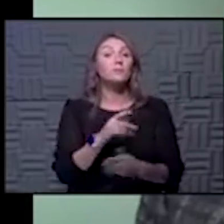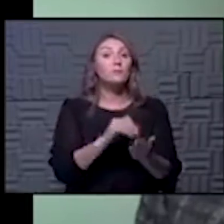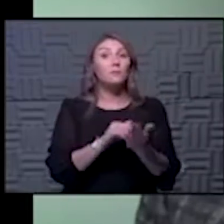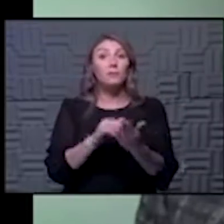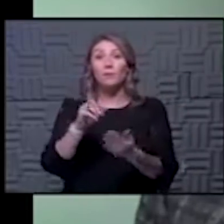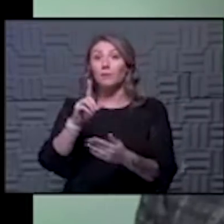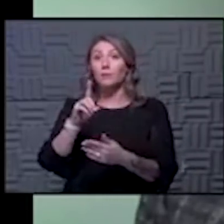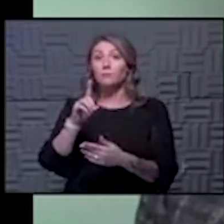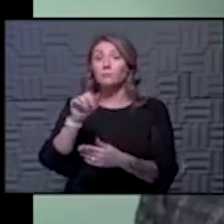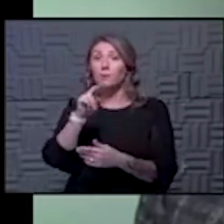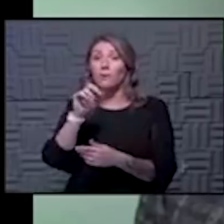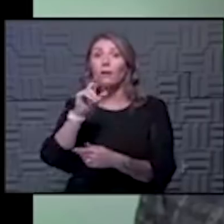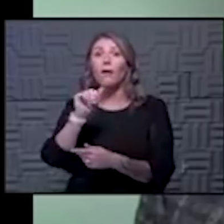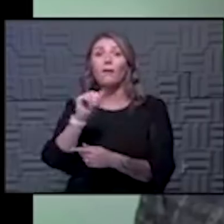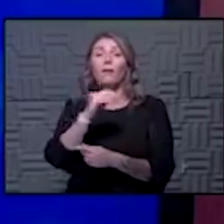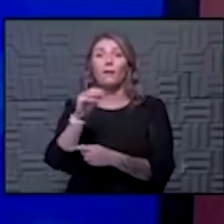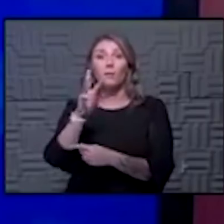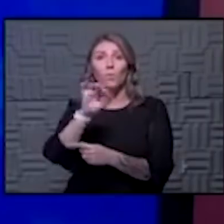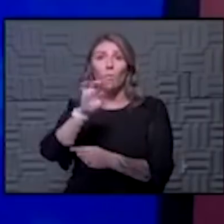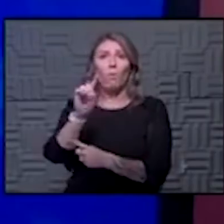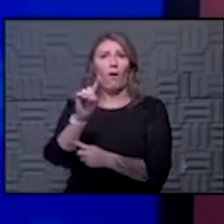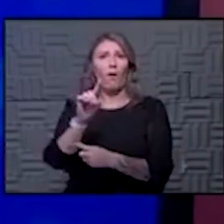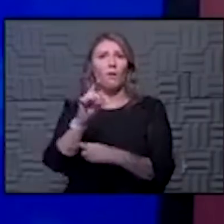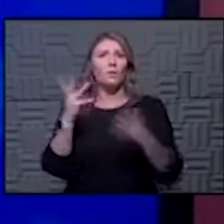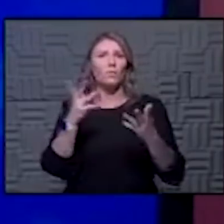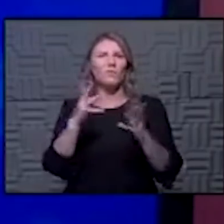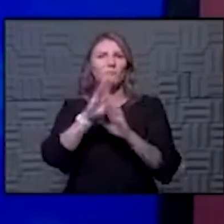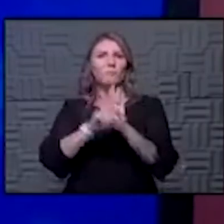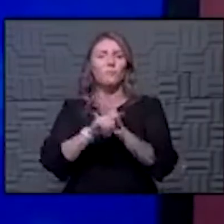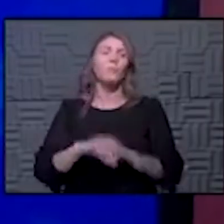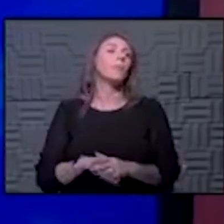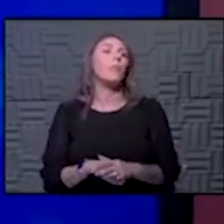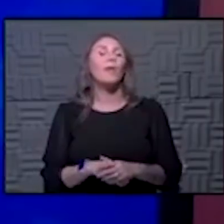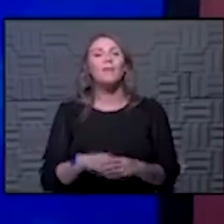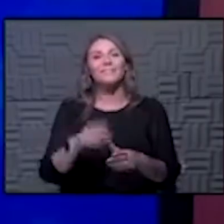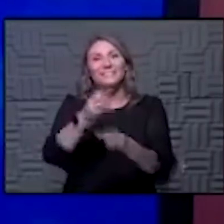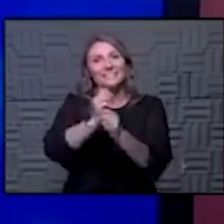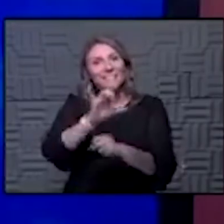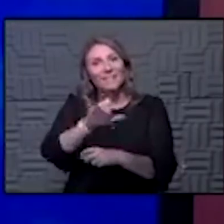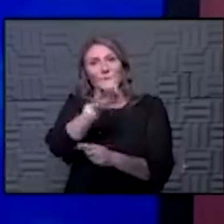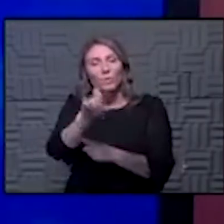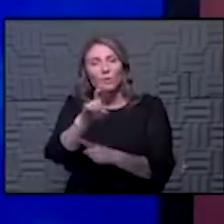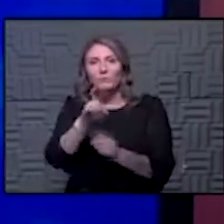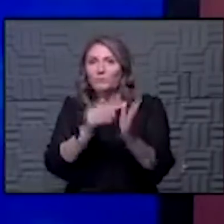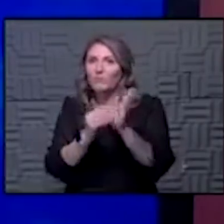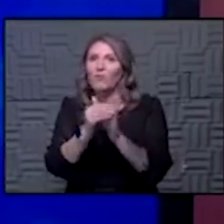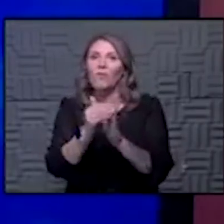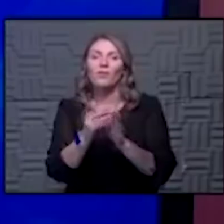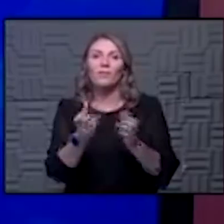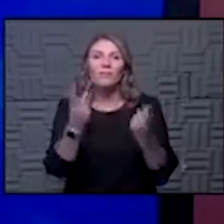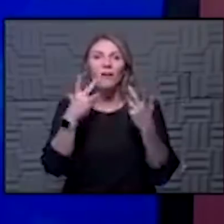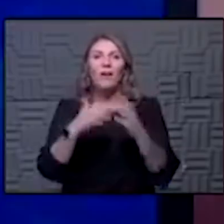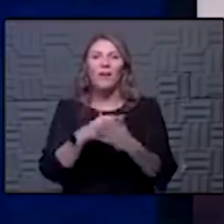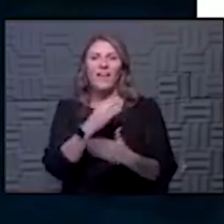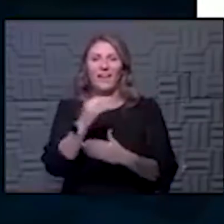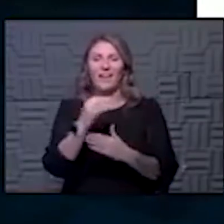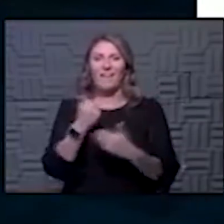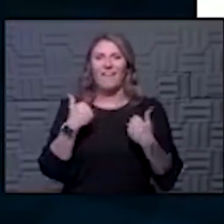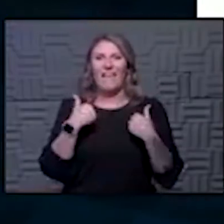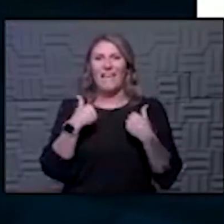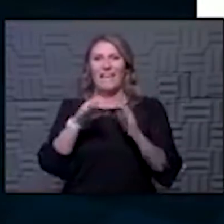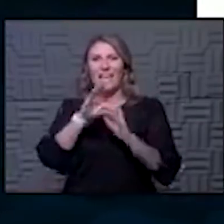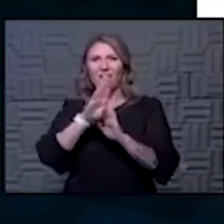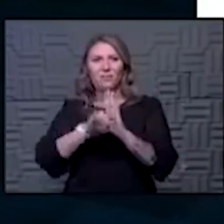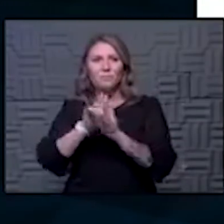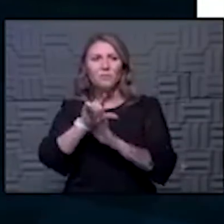and Wild, what's the story there? Yeah, well, so, I get this question a lot, and we do have a little demographics comparison slide